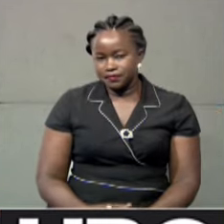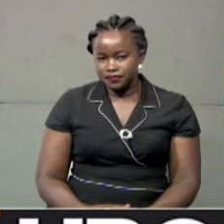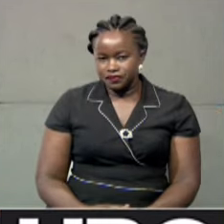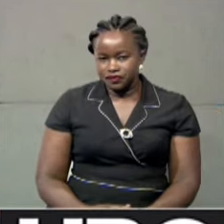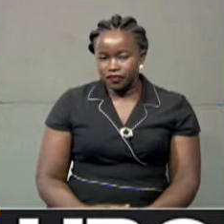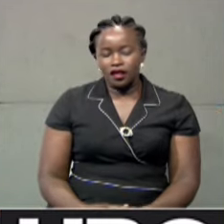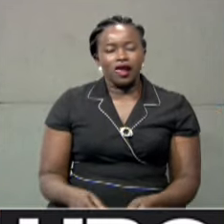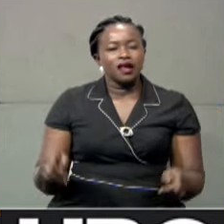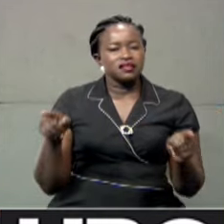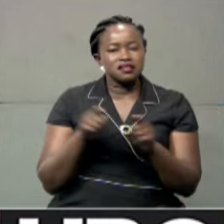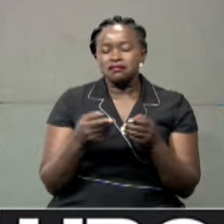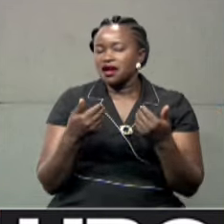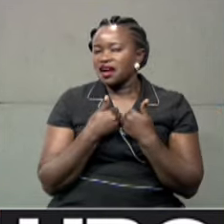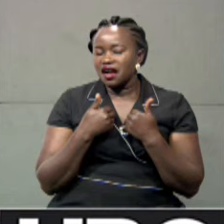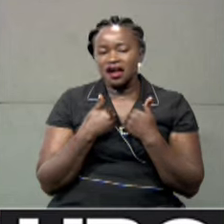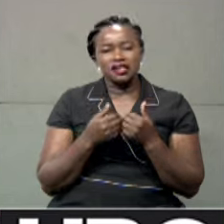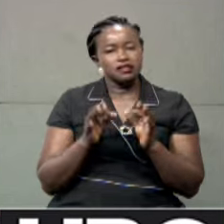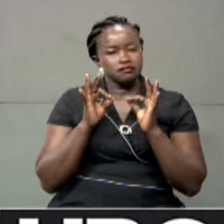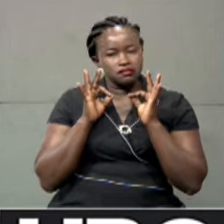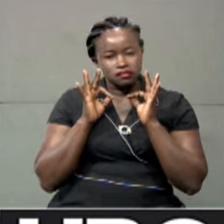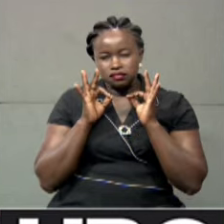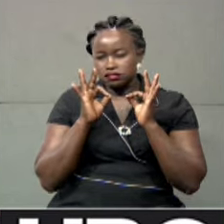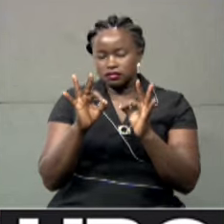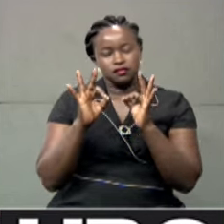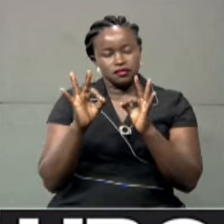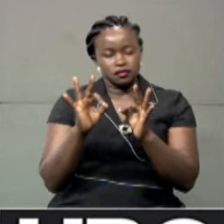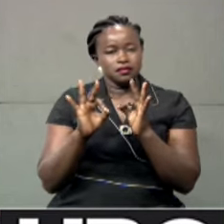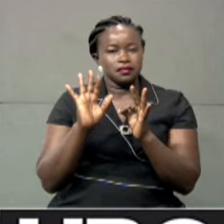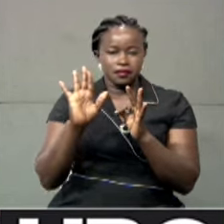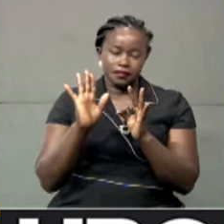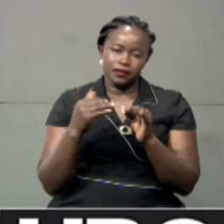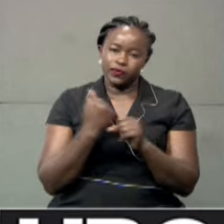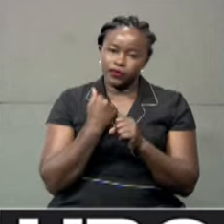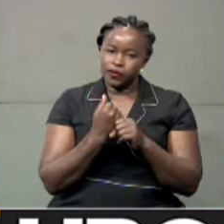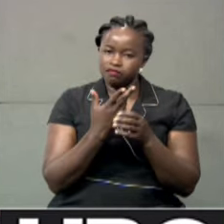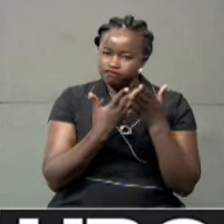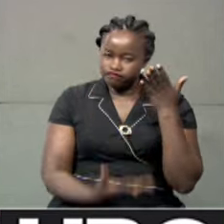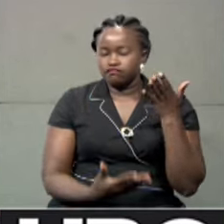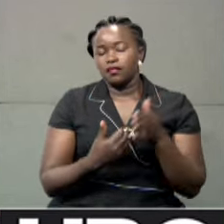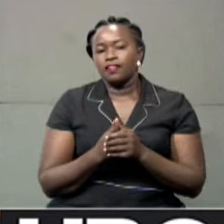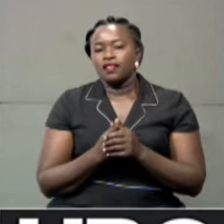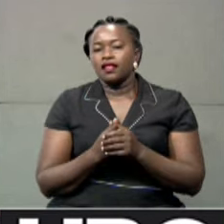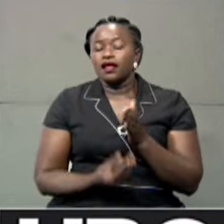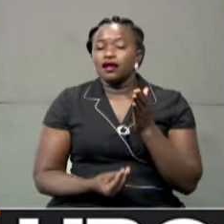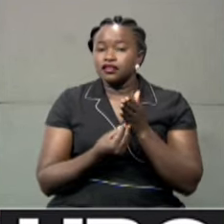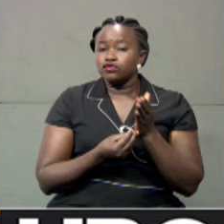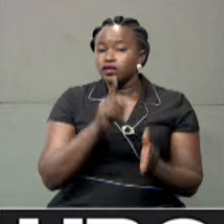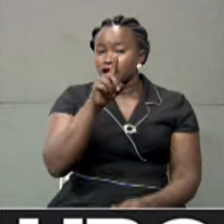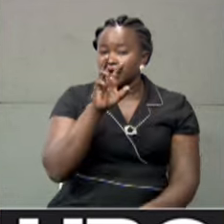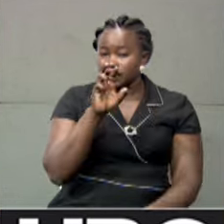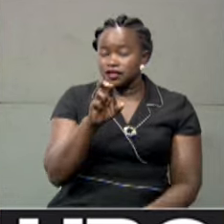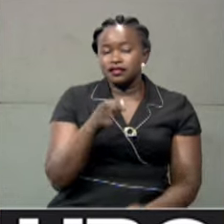with unrivaled pedigree. In addition, on 18th November